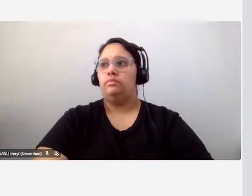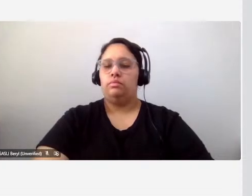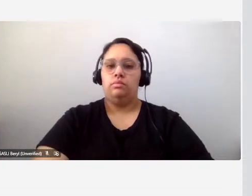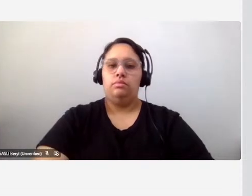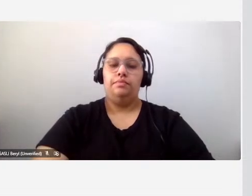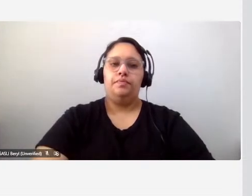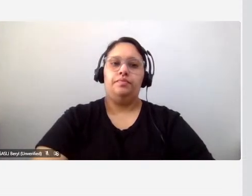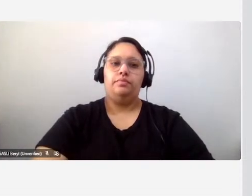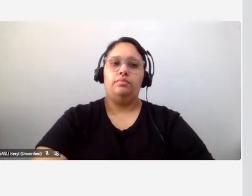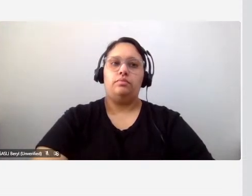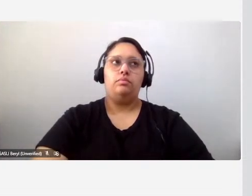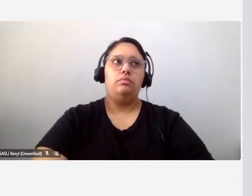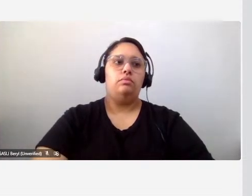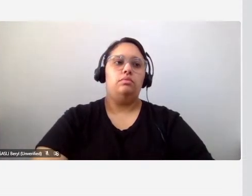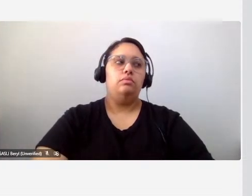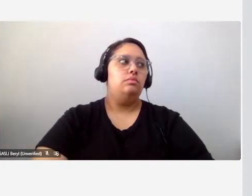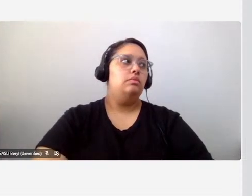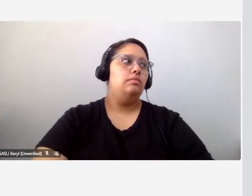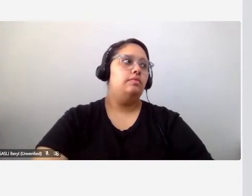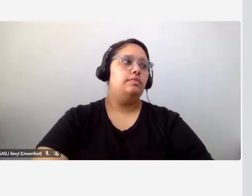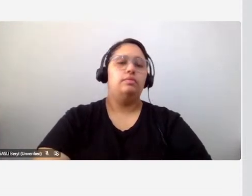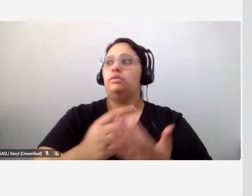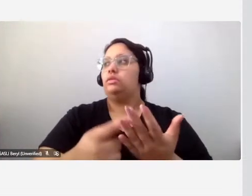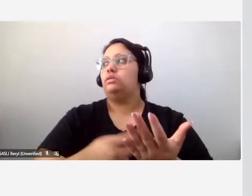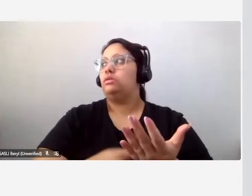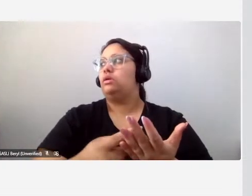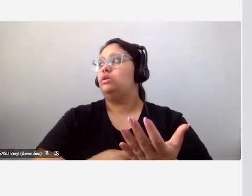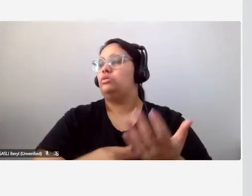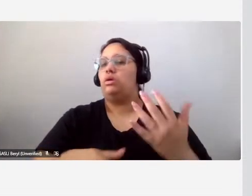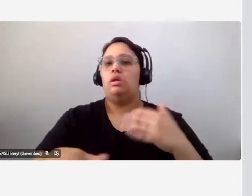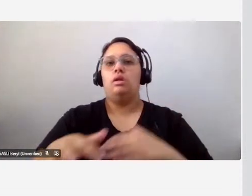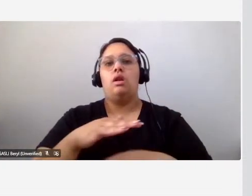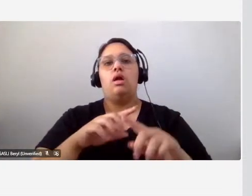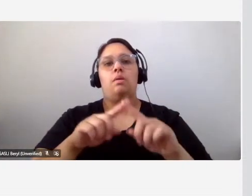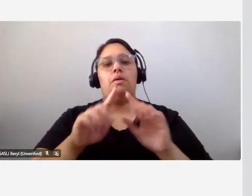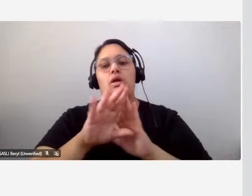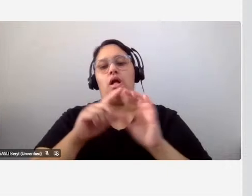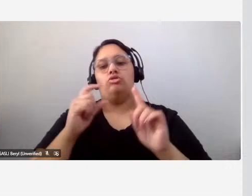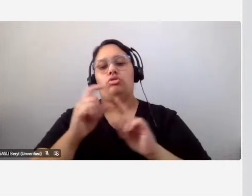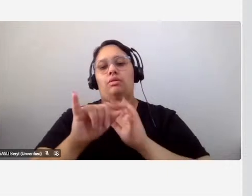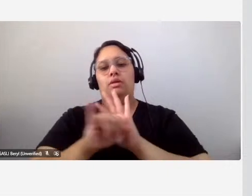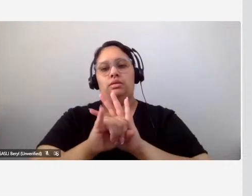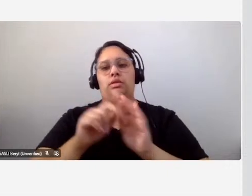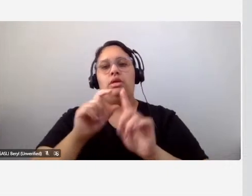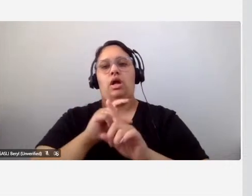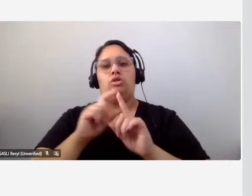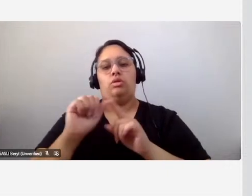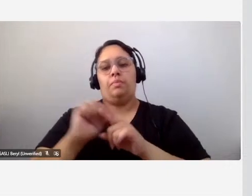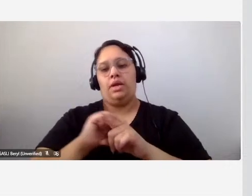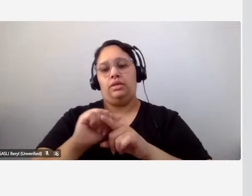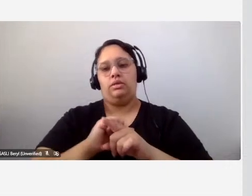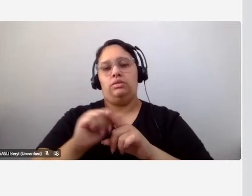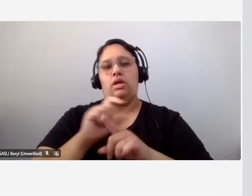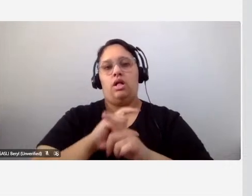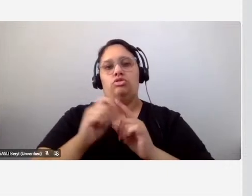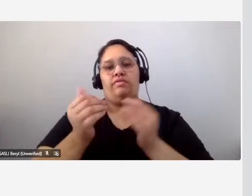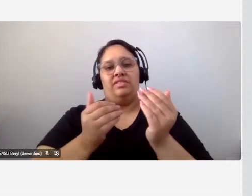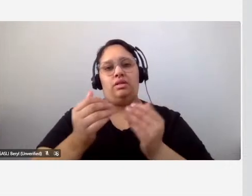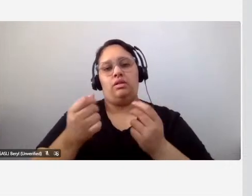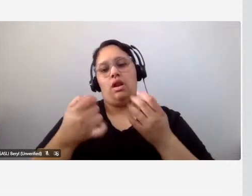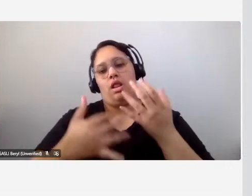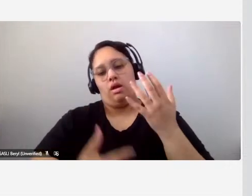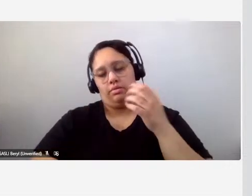Given the robust discussion and debates around cultural identity, cultural practices, accessibility to the cultural facility,